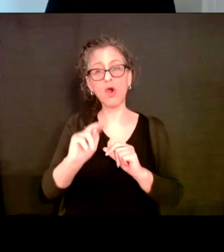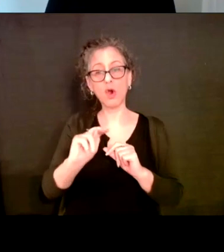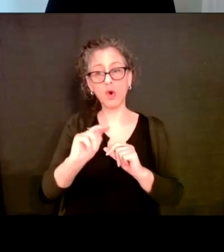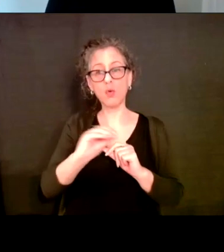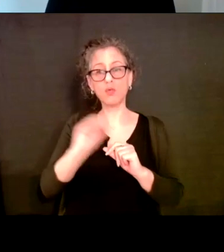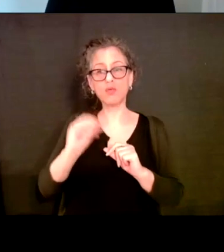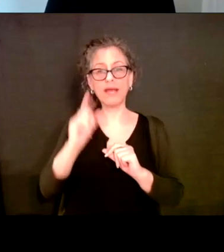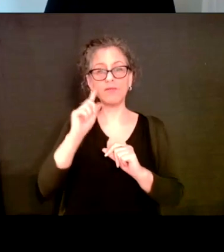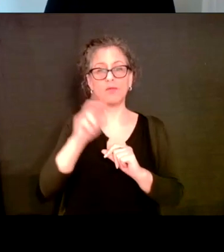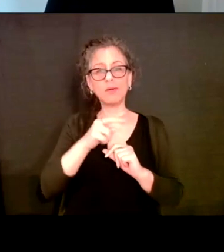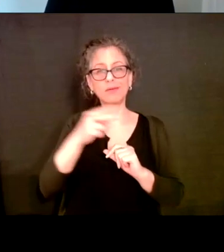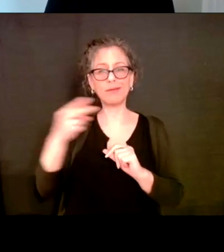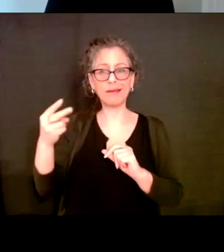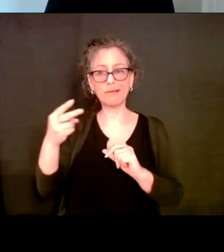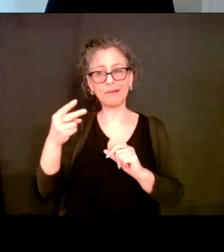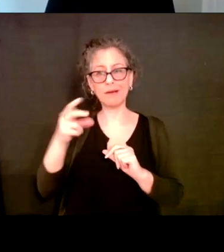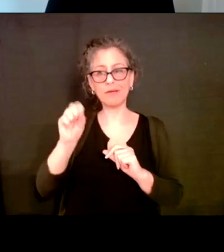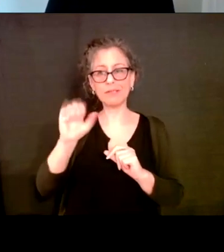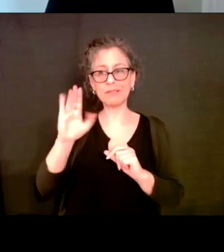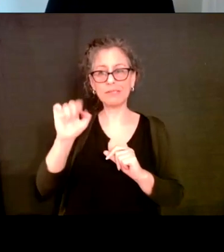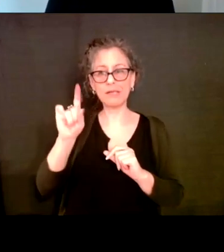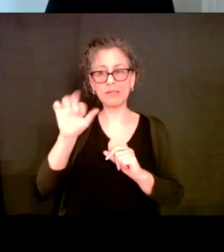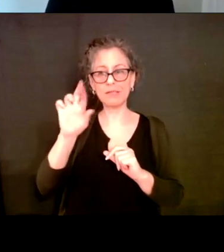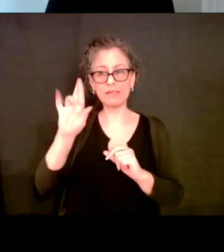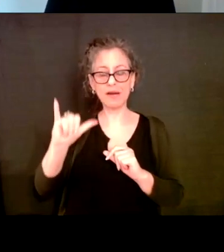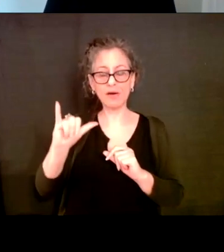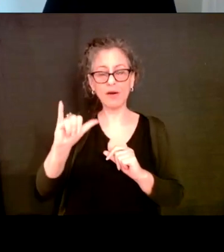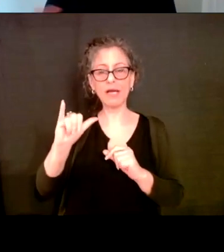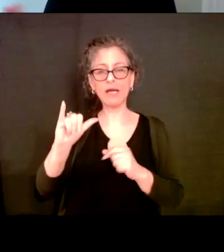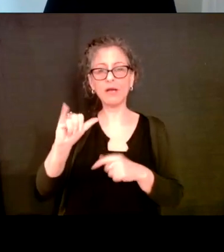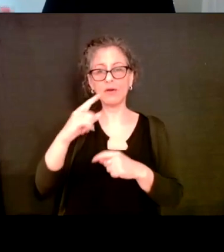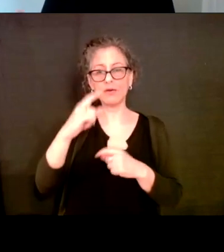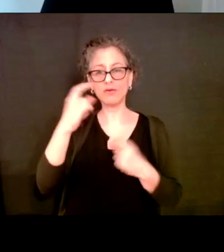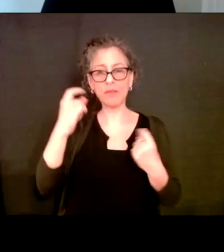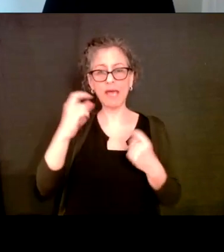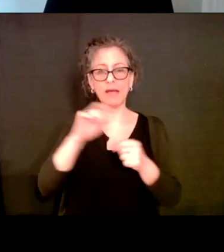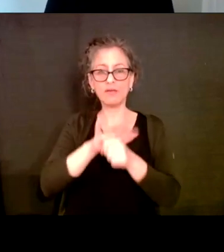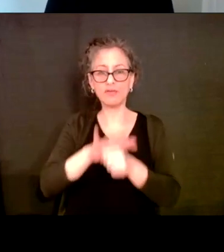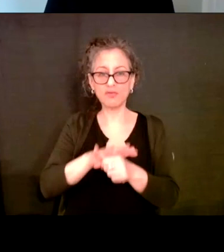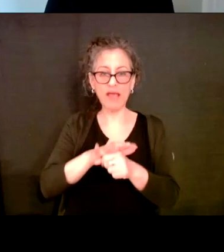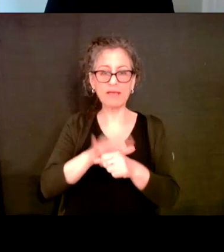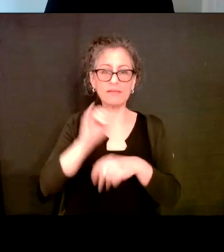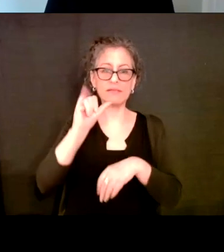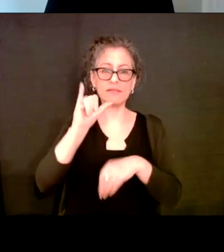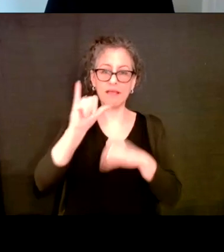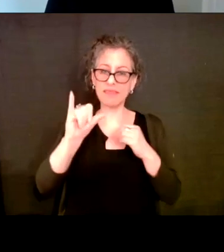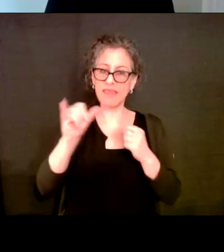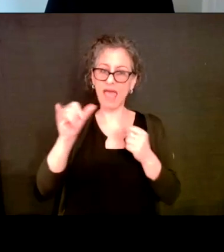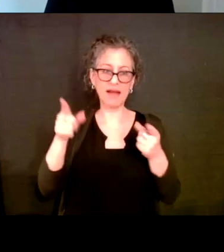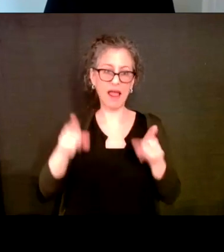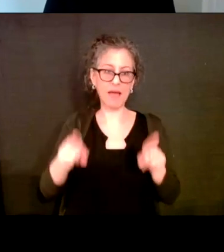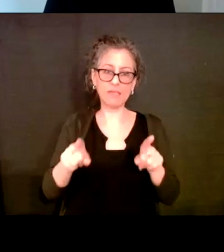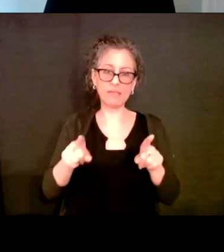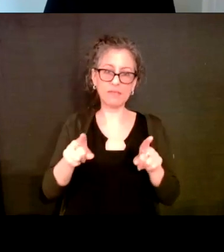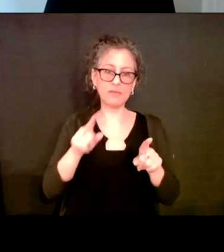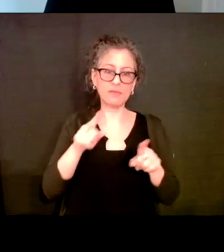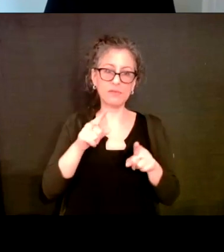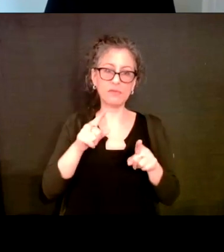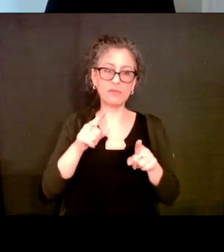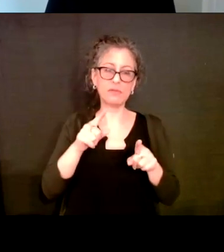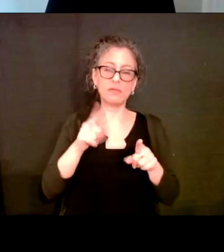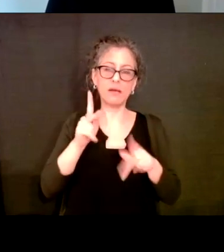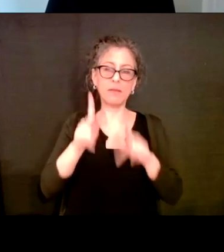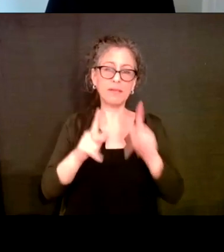traumatic stress. And this is emotional duress or distress that people experience due to their